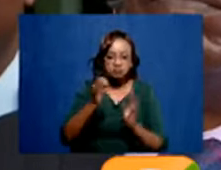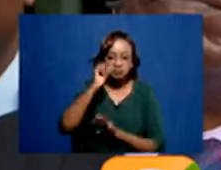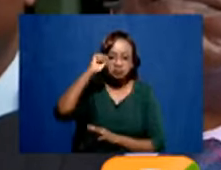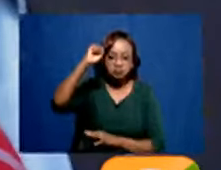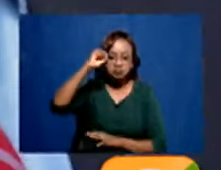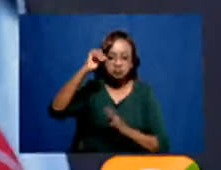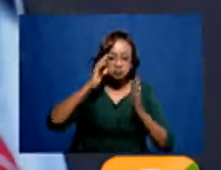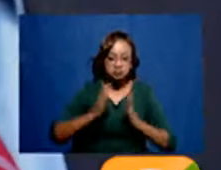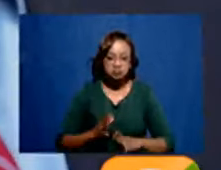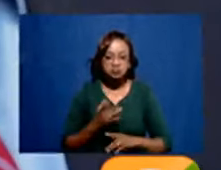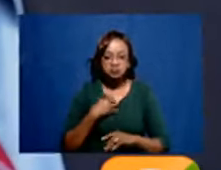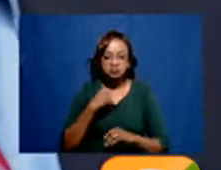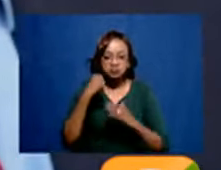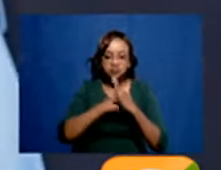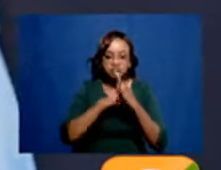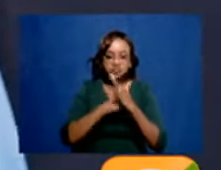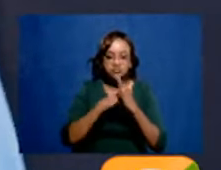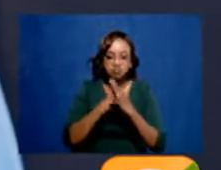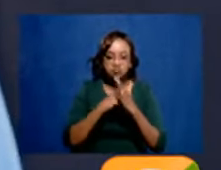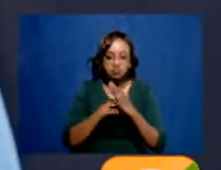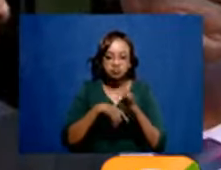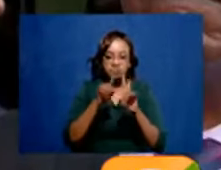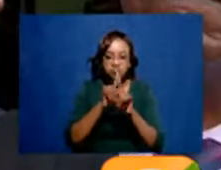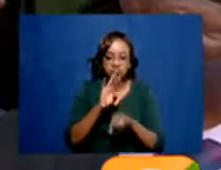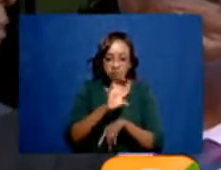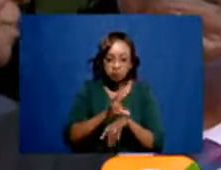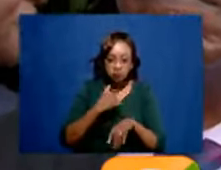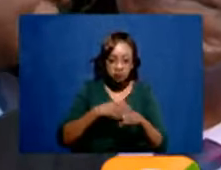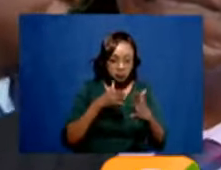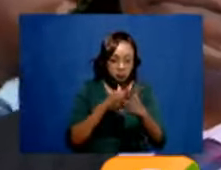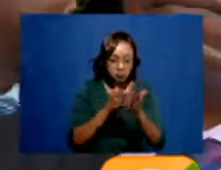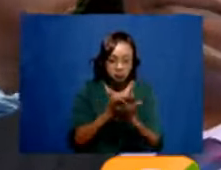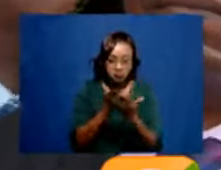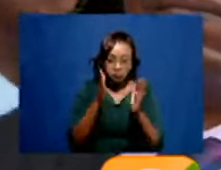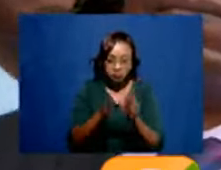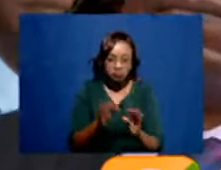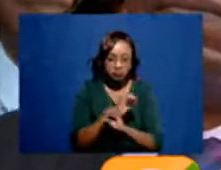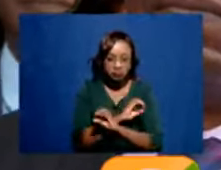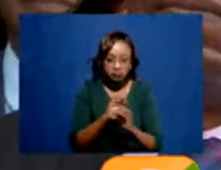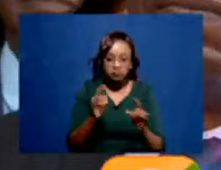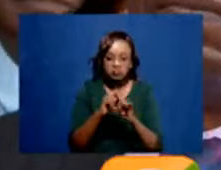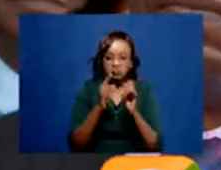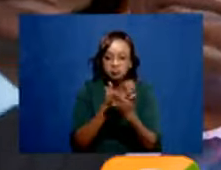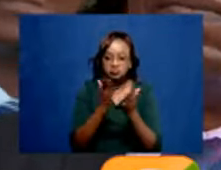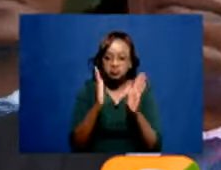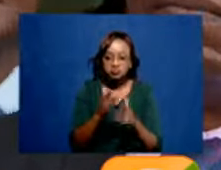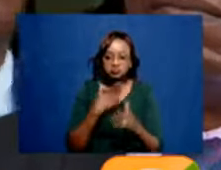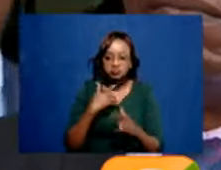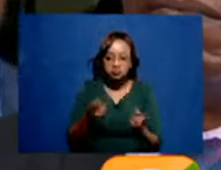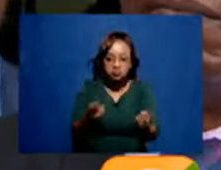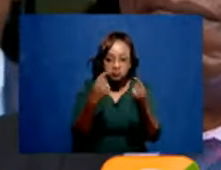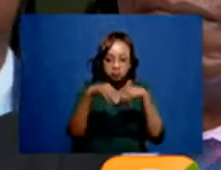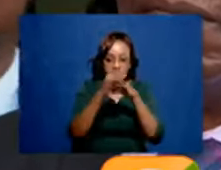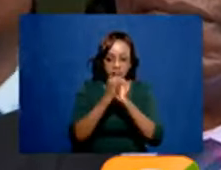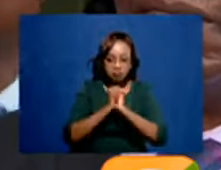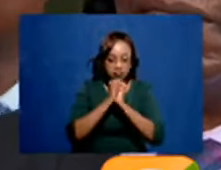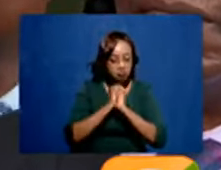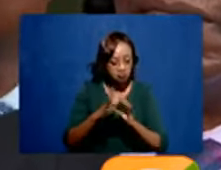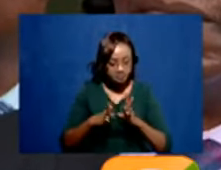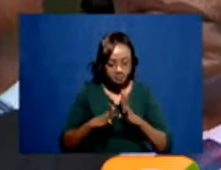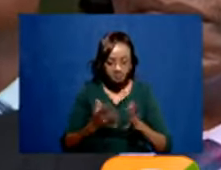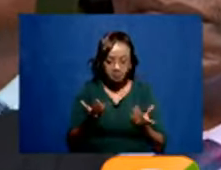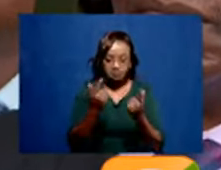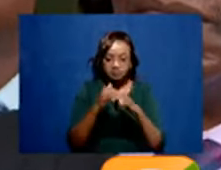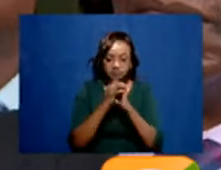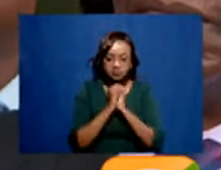and they talk. The church cannot close doors to anybody, so whoever wants to come and worship. But what we are saying, we are segregating the pulpit side